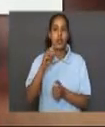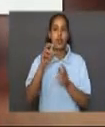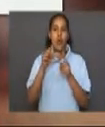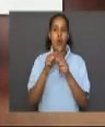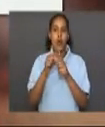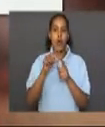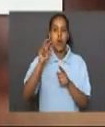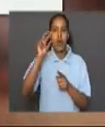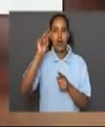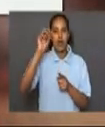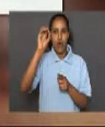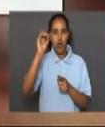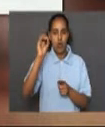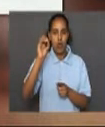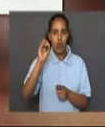word no.